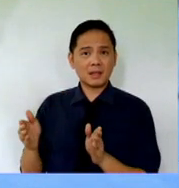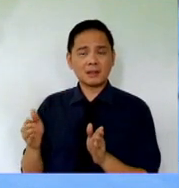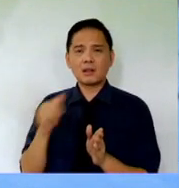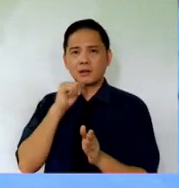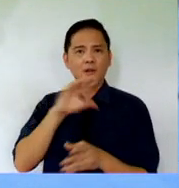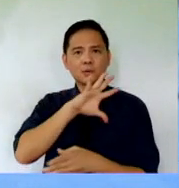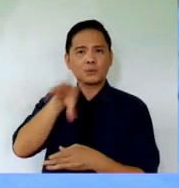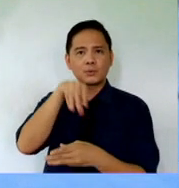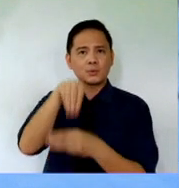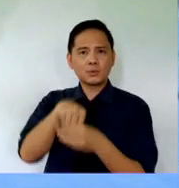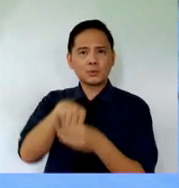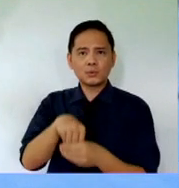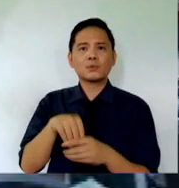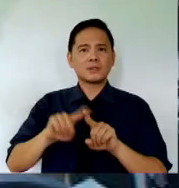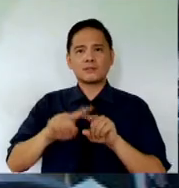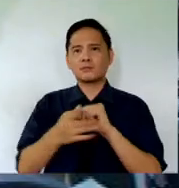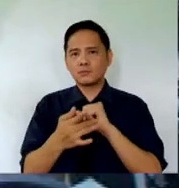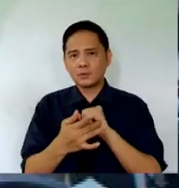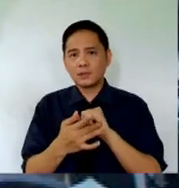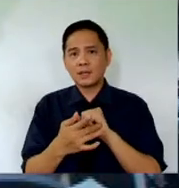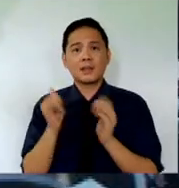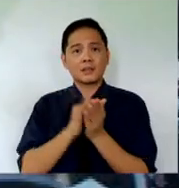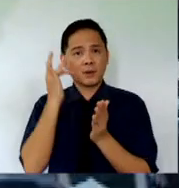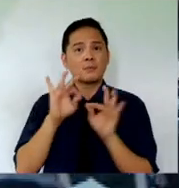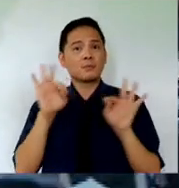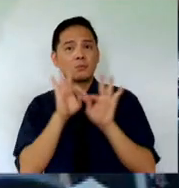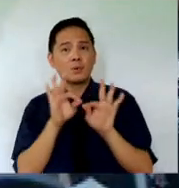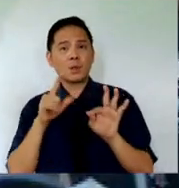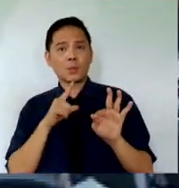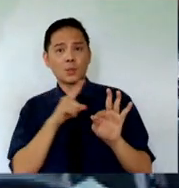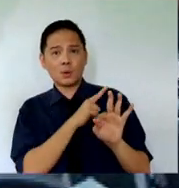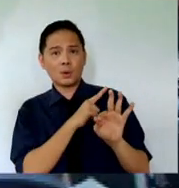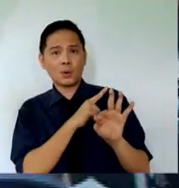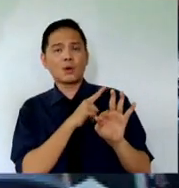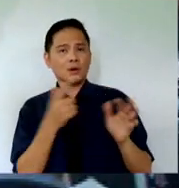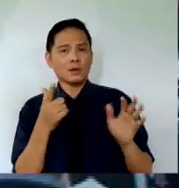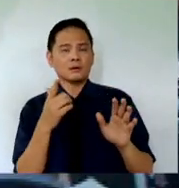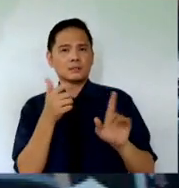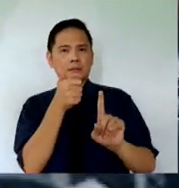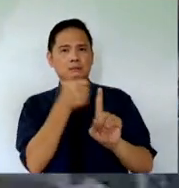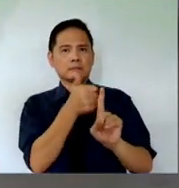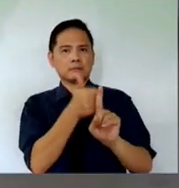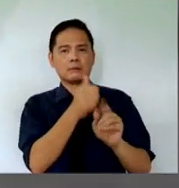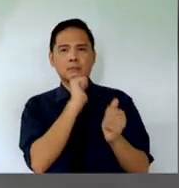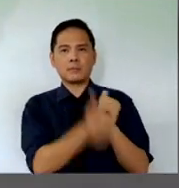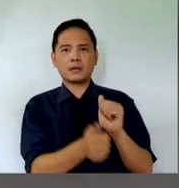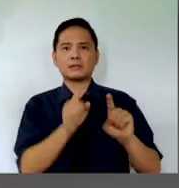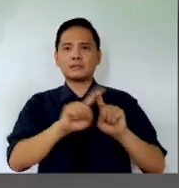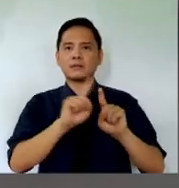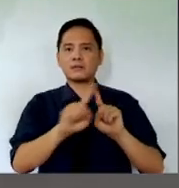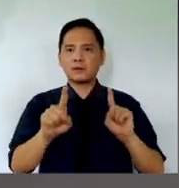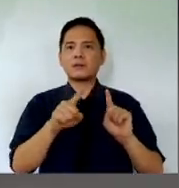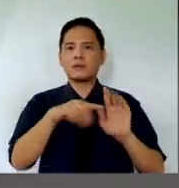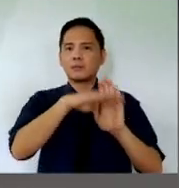says it's important for local lawmakers to pass the Electric Vehicles and Charging Stations Act, which he authored. Aside from